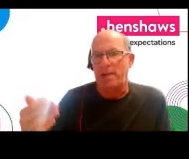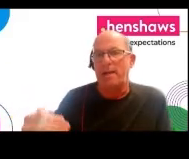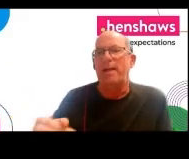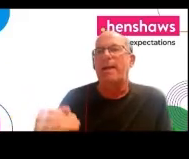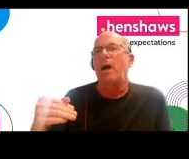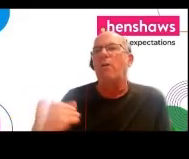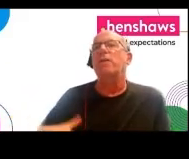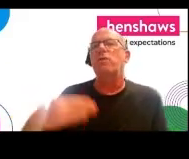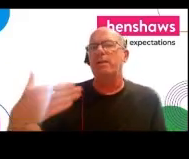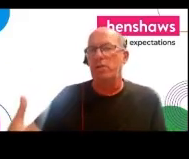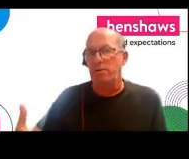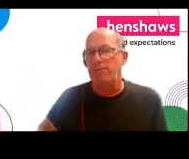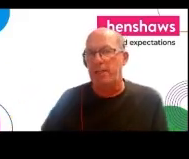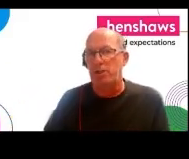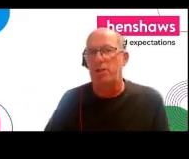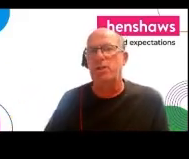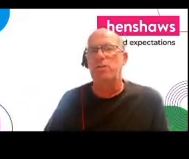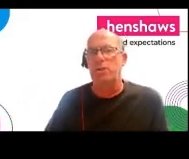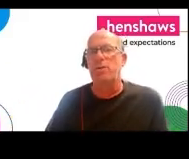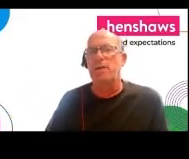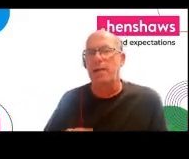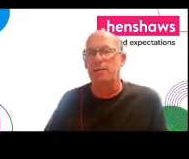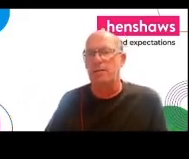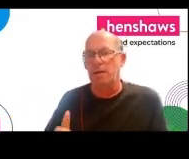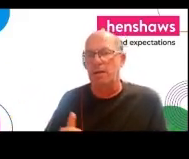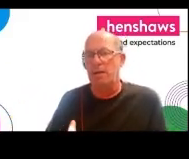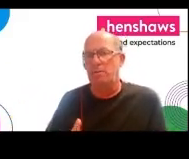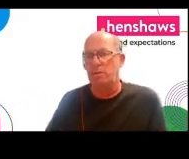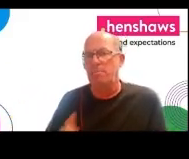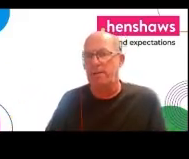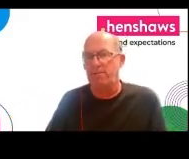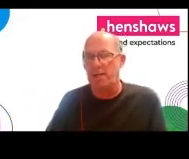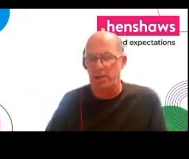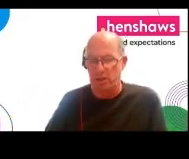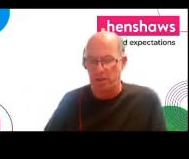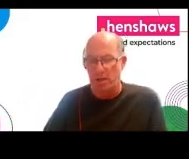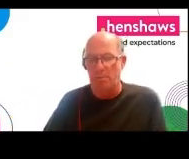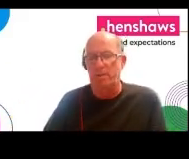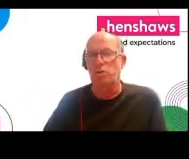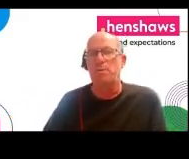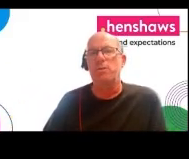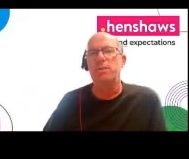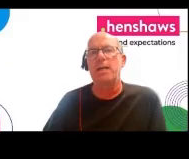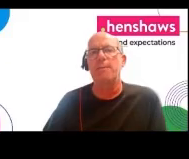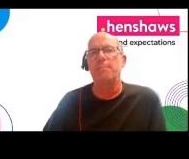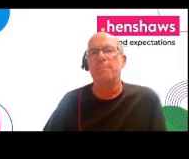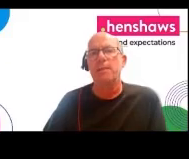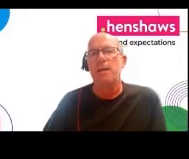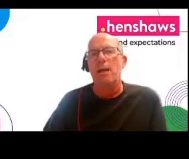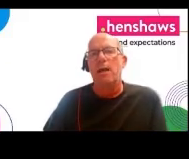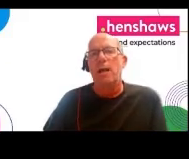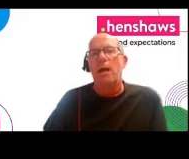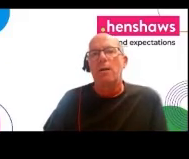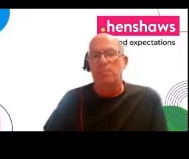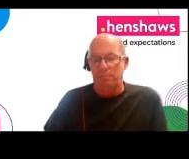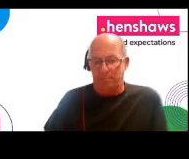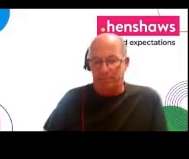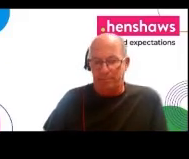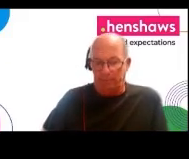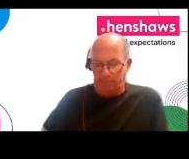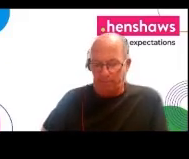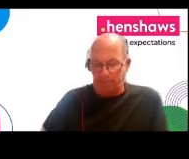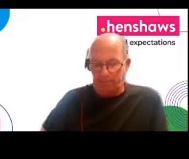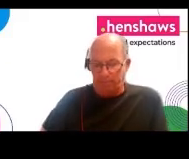are additional features that you can. So magnification with the triple tap.